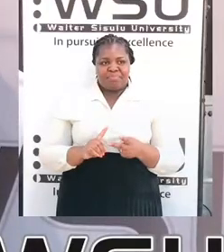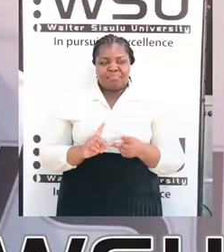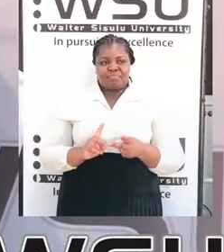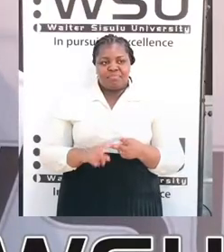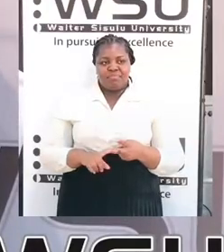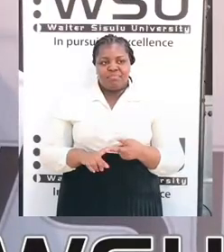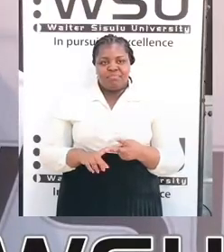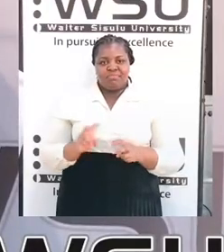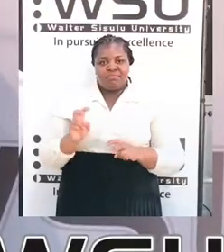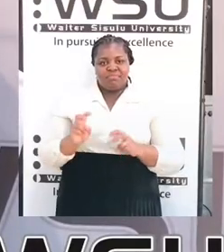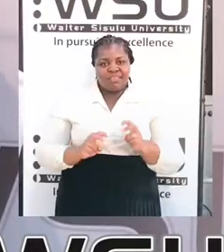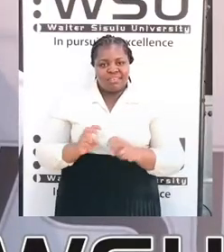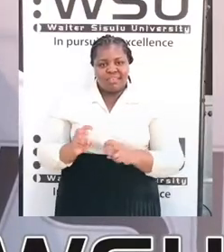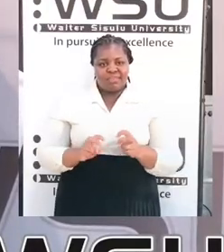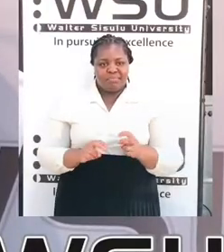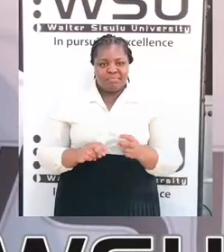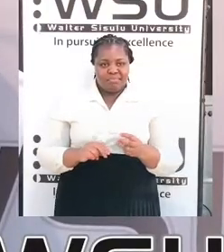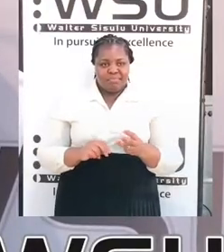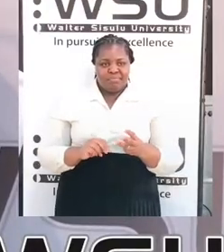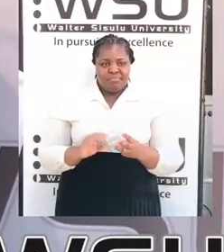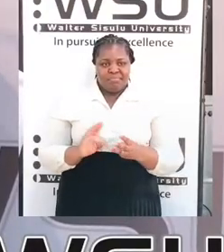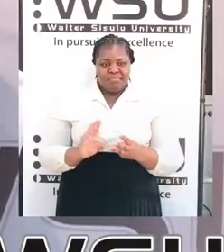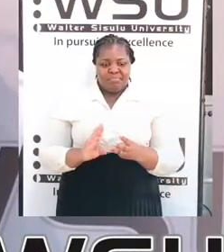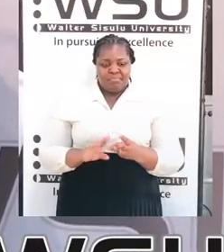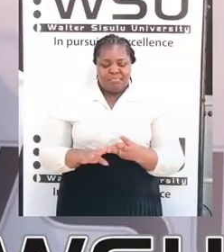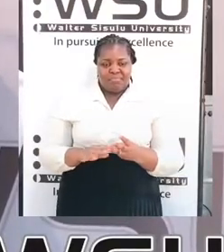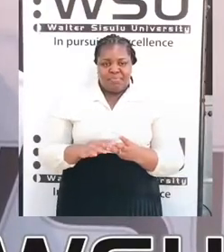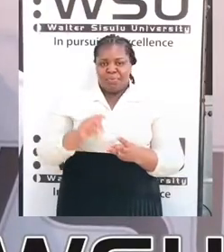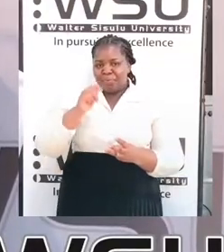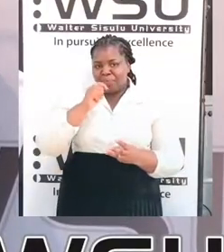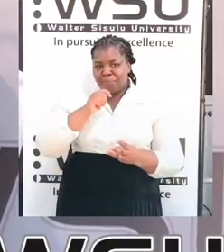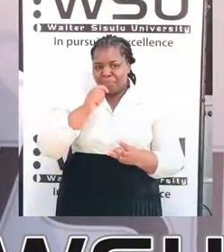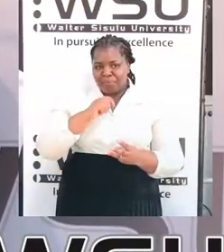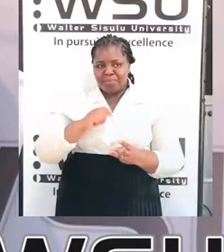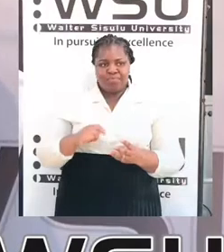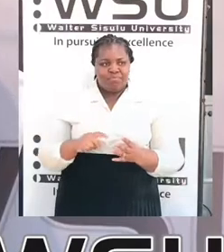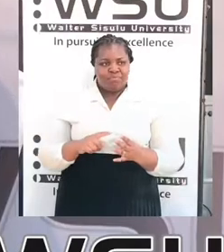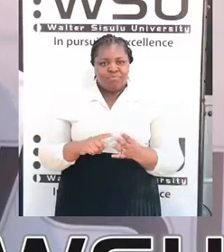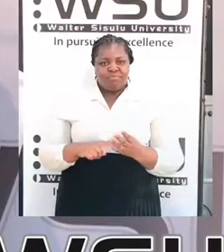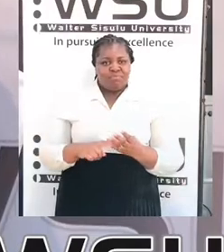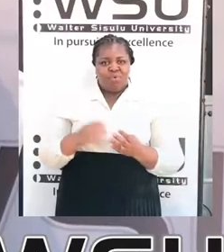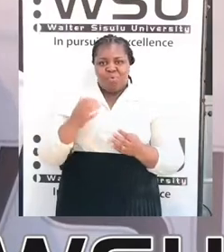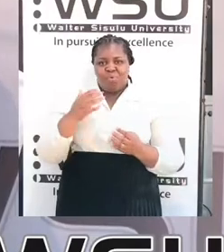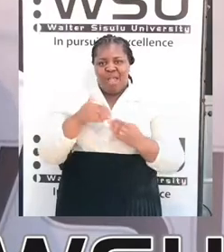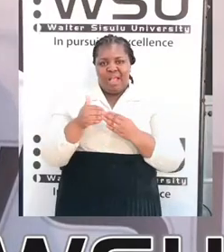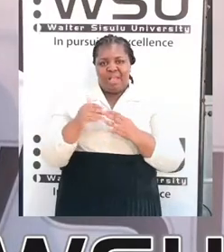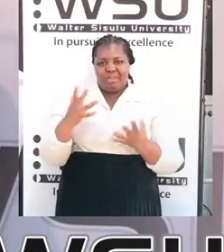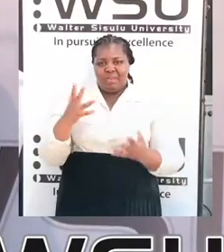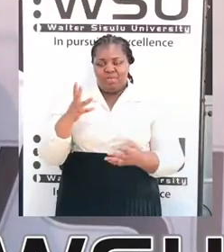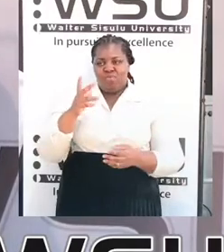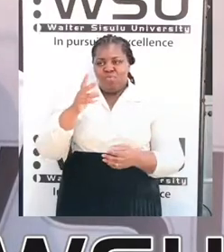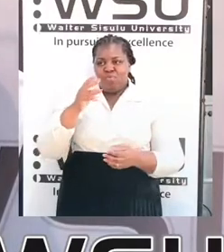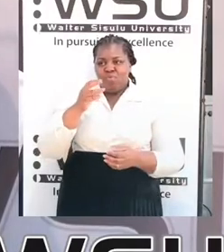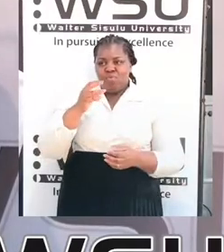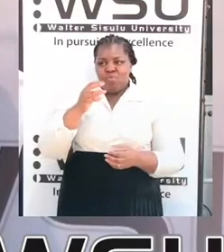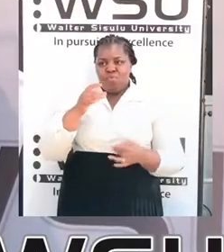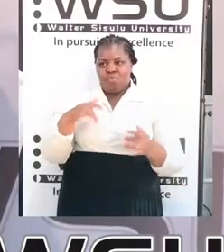ekuthiwa bubusela, ekuthiwa bubugqwirha, carelessness of life in many